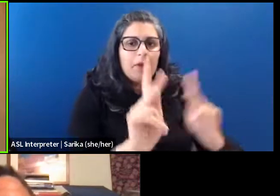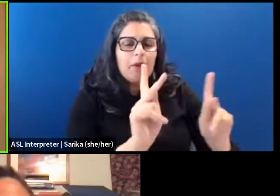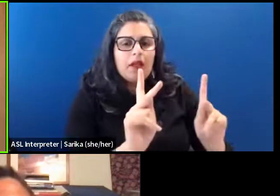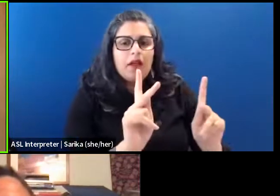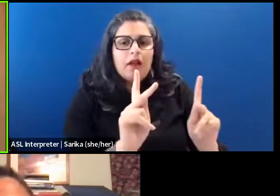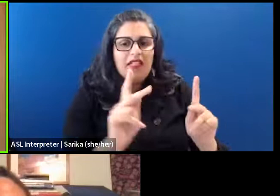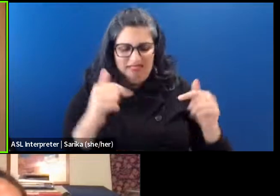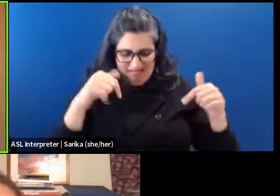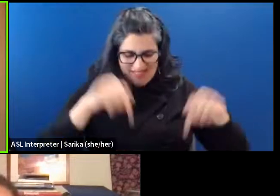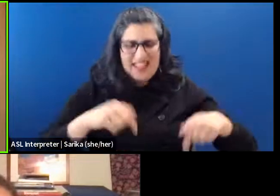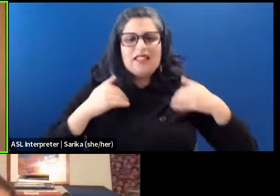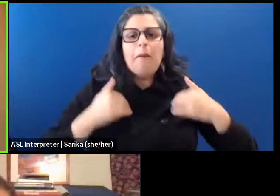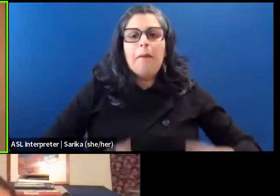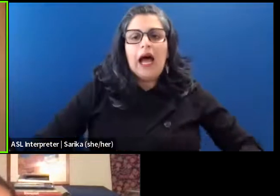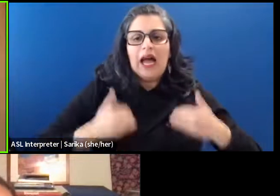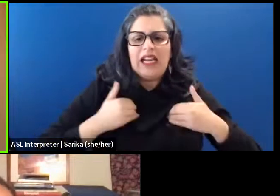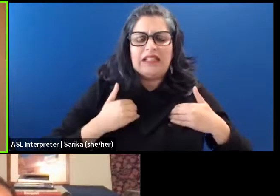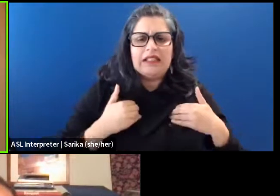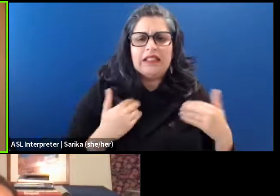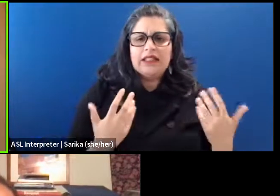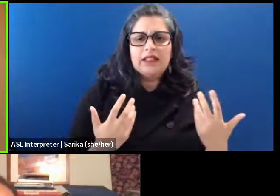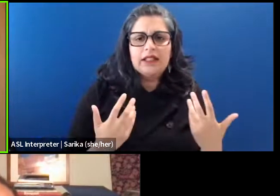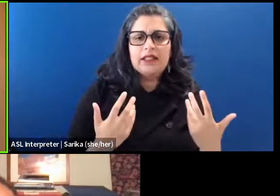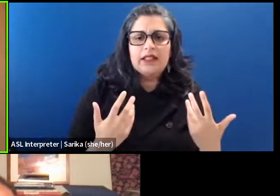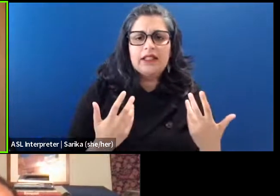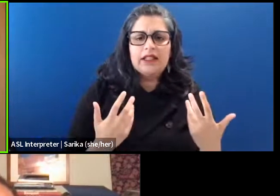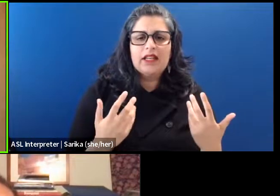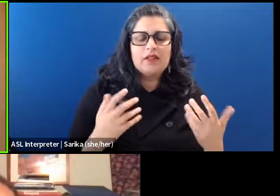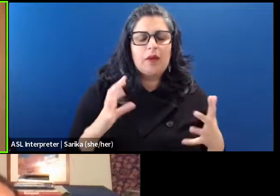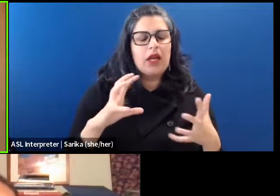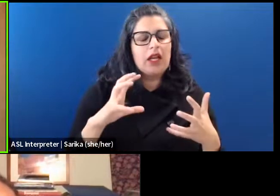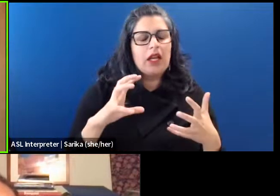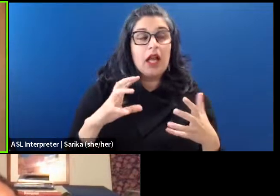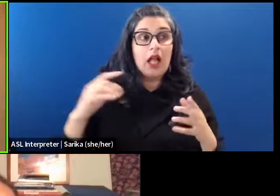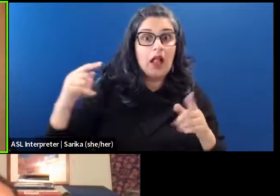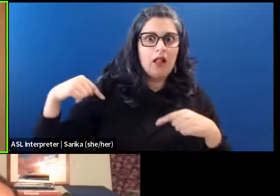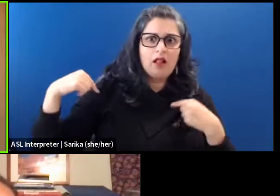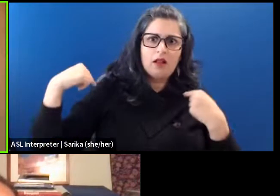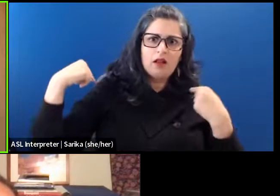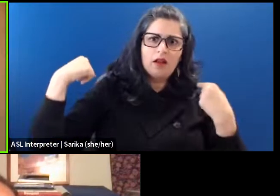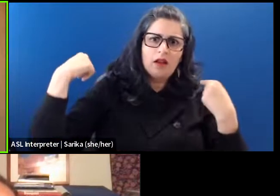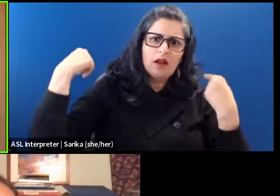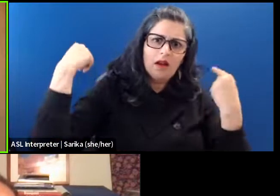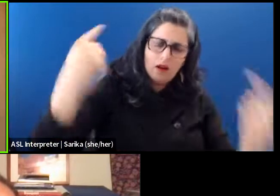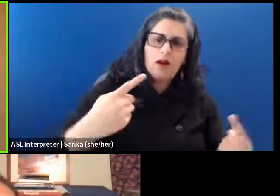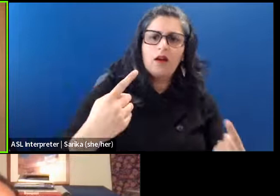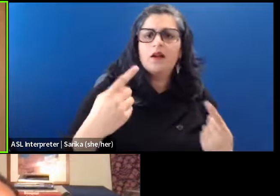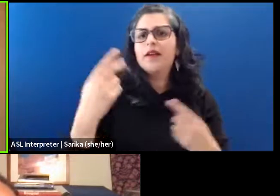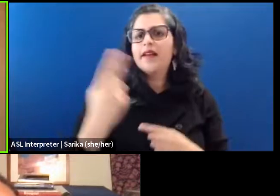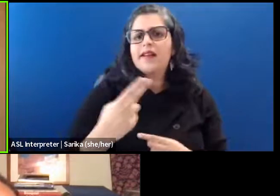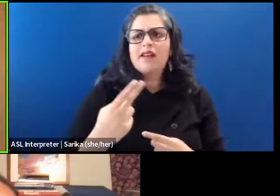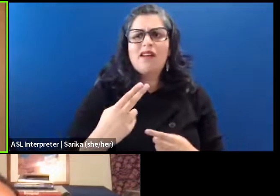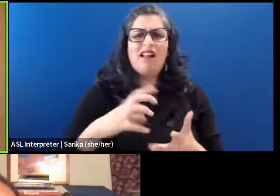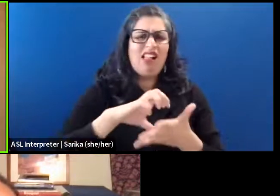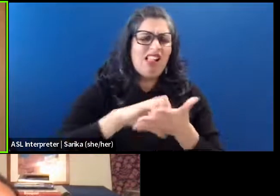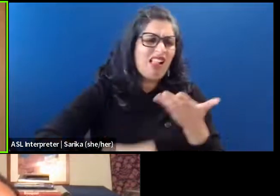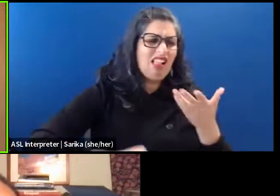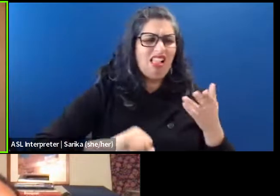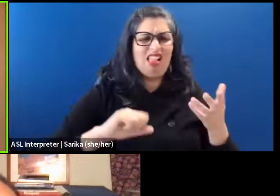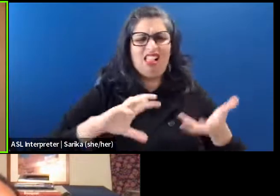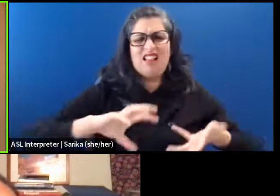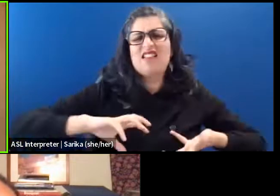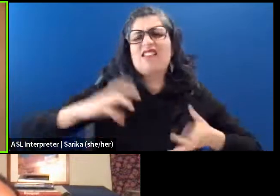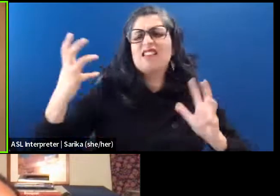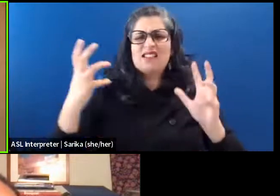this body that has been so defiled historically, so rejected, constructed as inferior, and